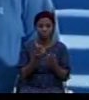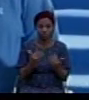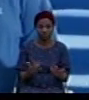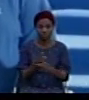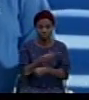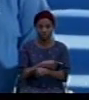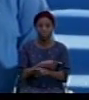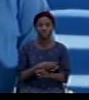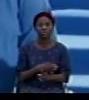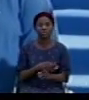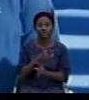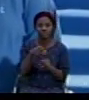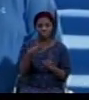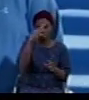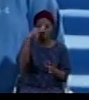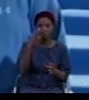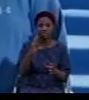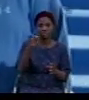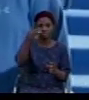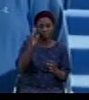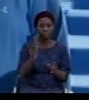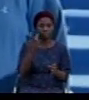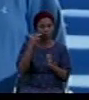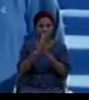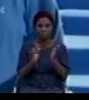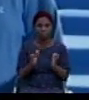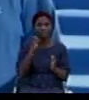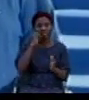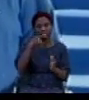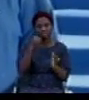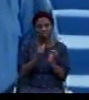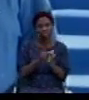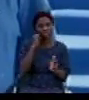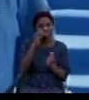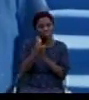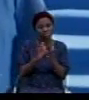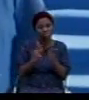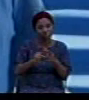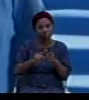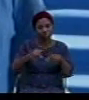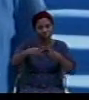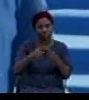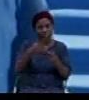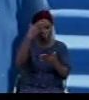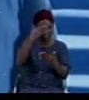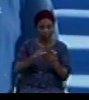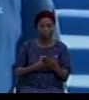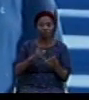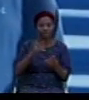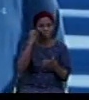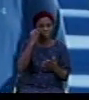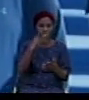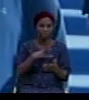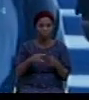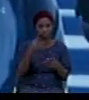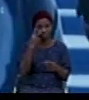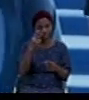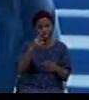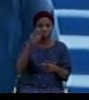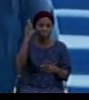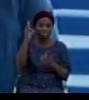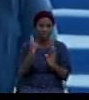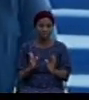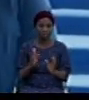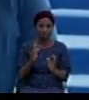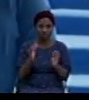want to see pastor face to face. I see you are free to go. So after prayer, she ran back to me, say, Mommy, I can